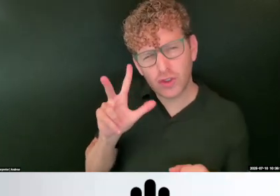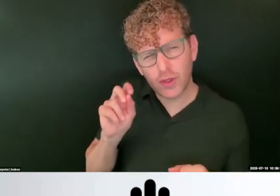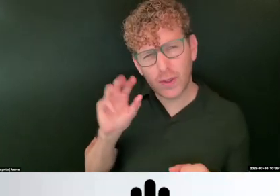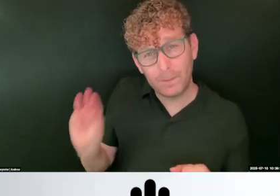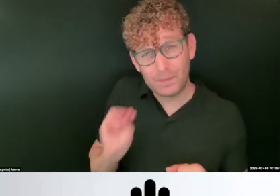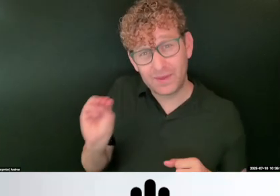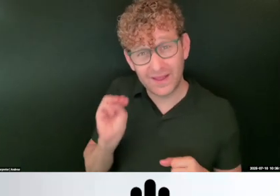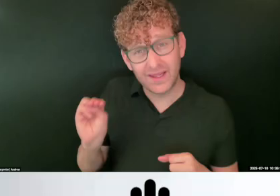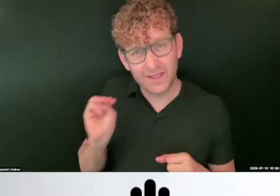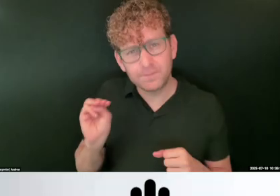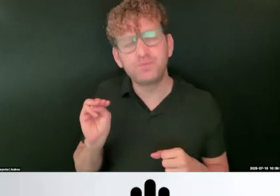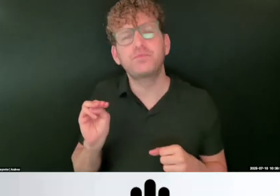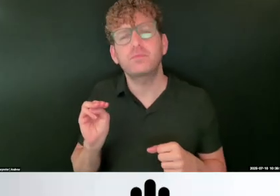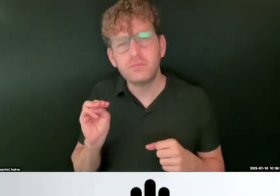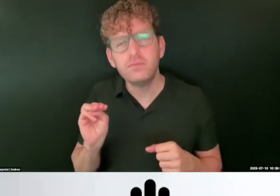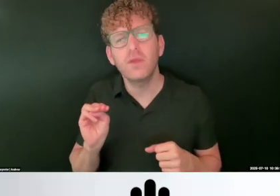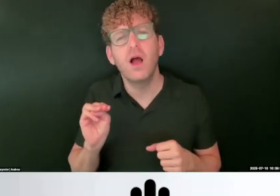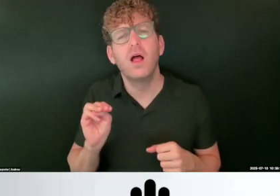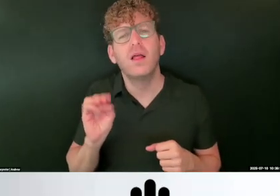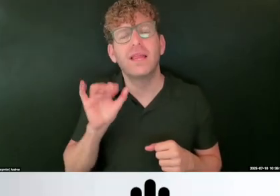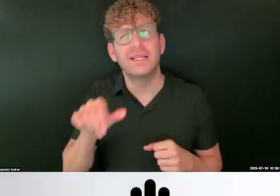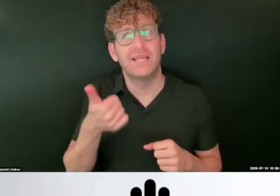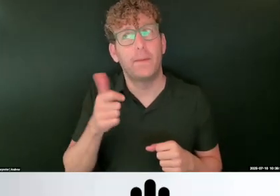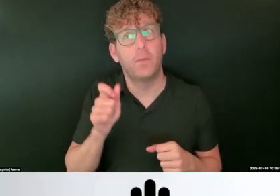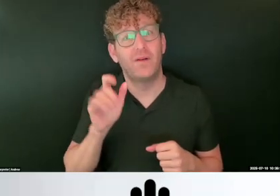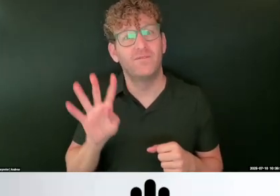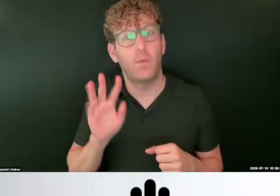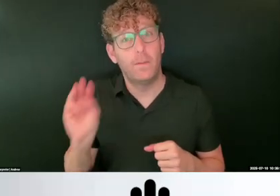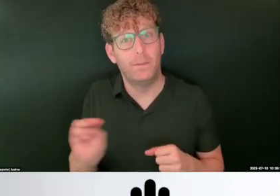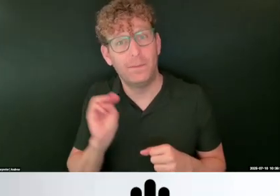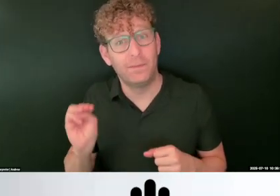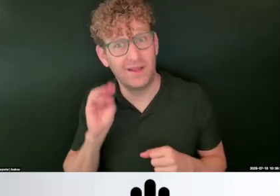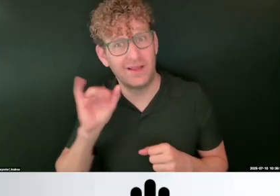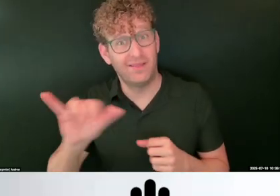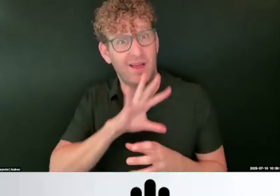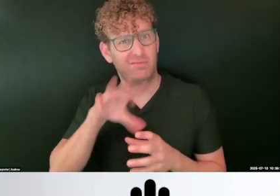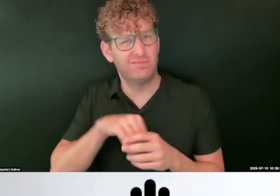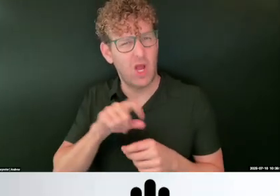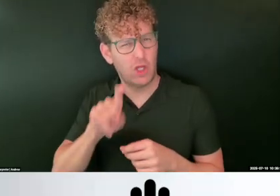is within that 130 million and not on top of it.